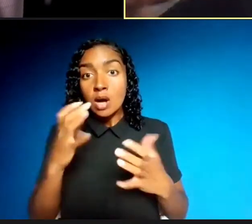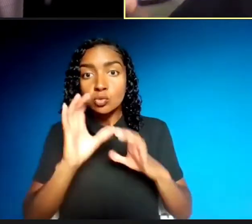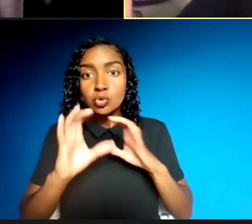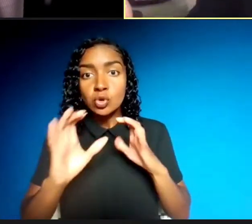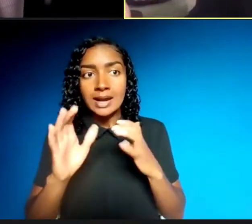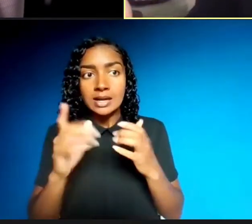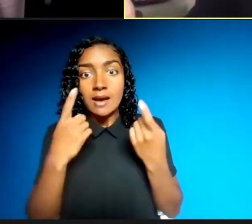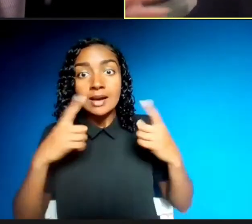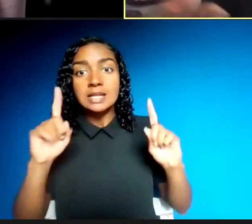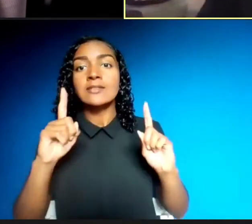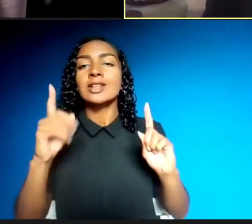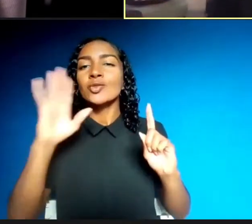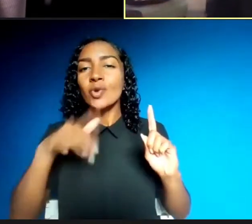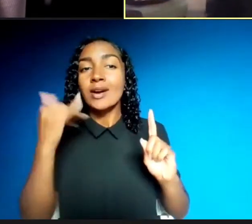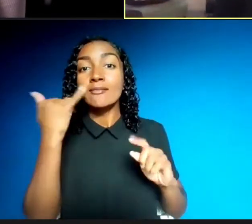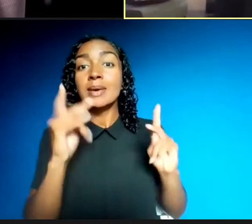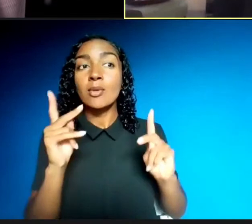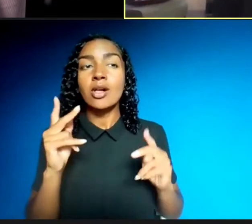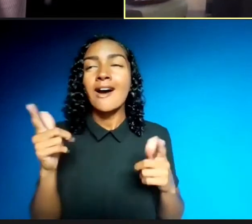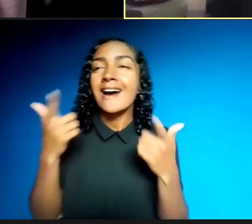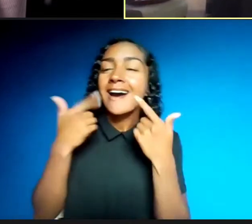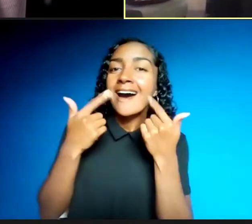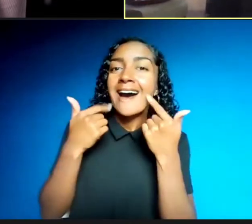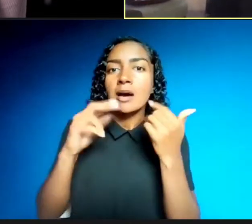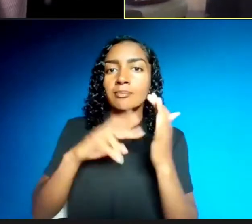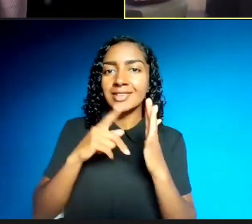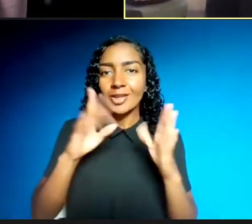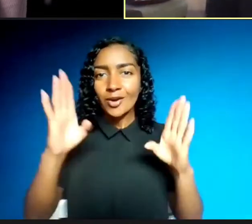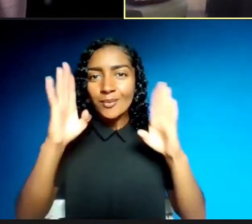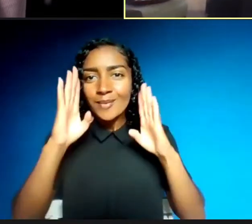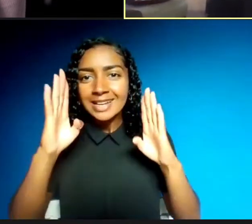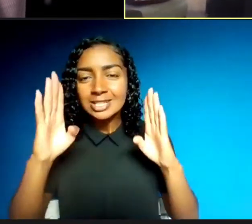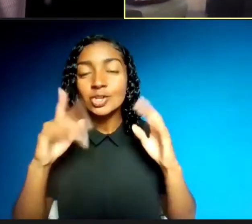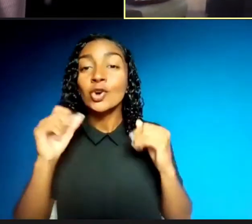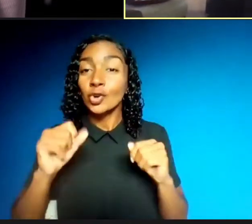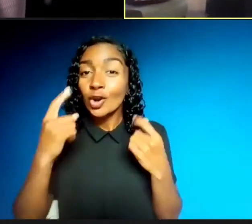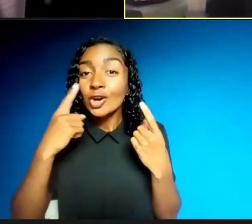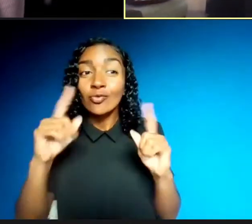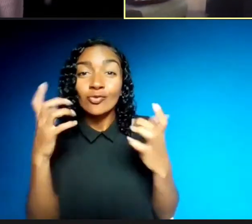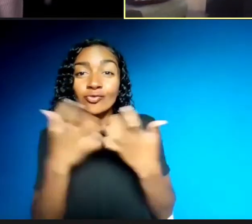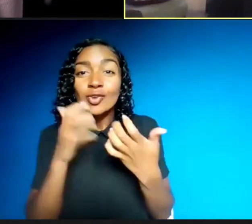laughing, they're paying attention. And so that can work with your boring sales meeting.